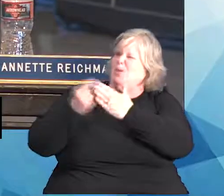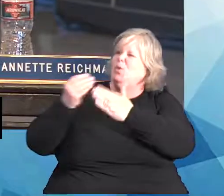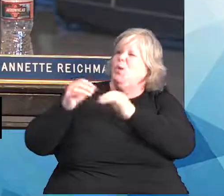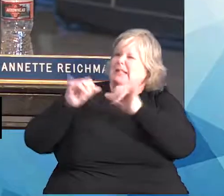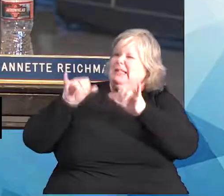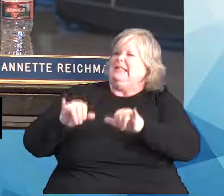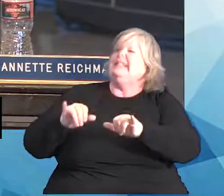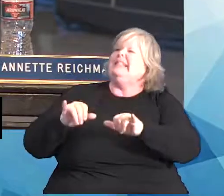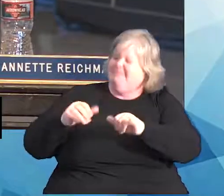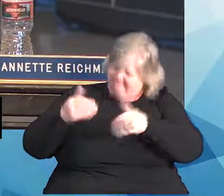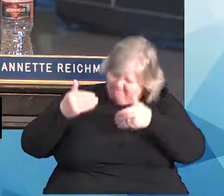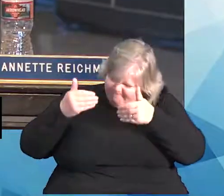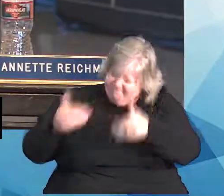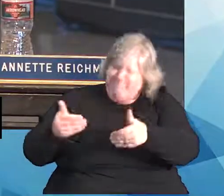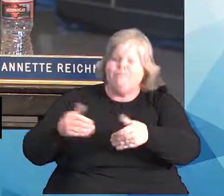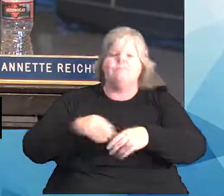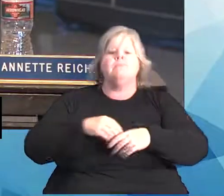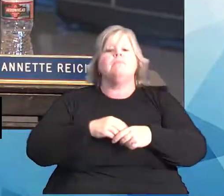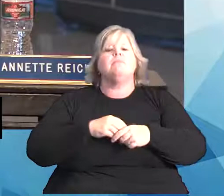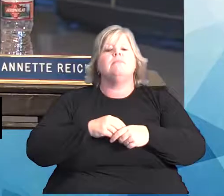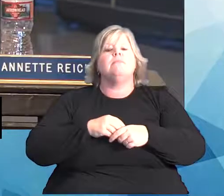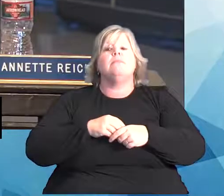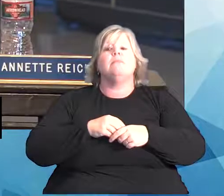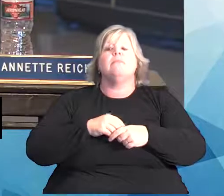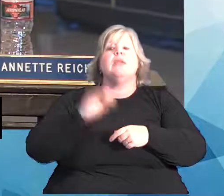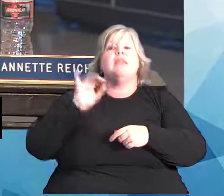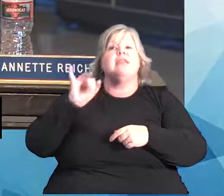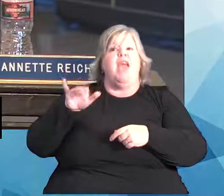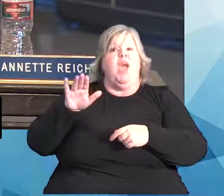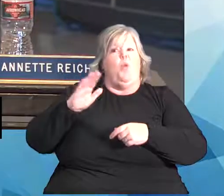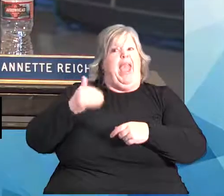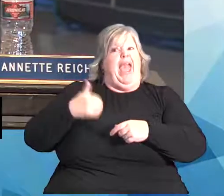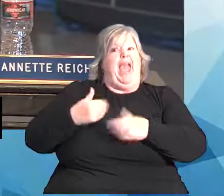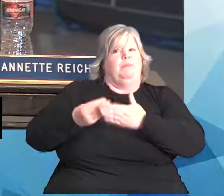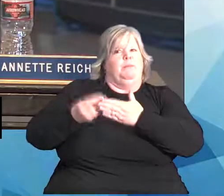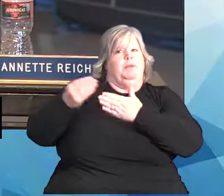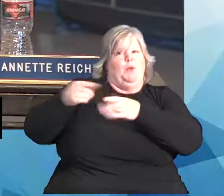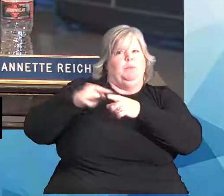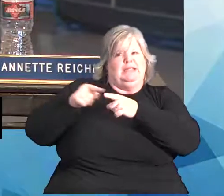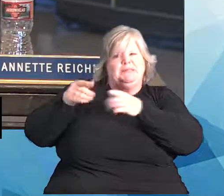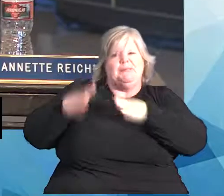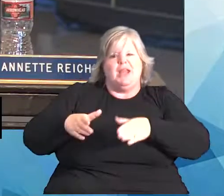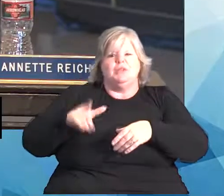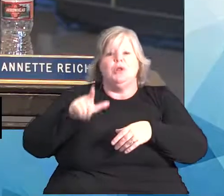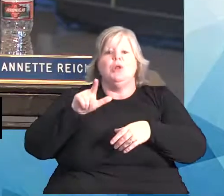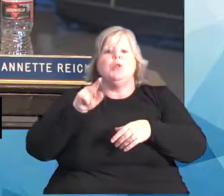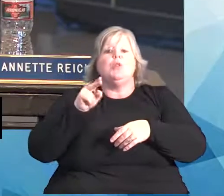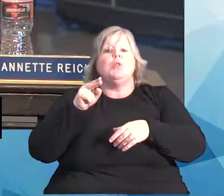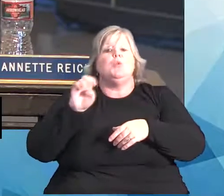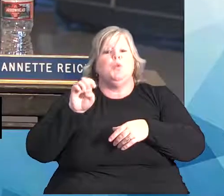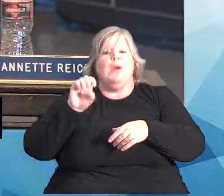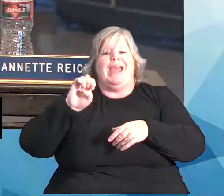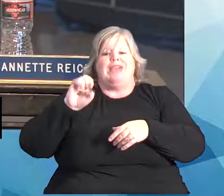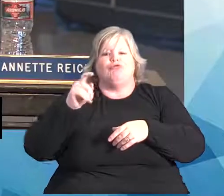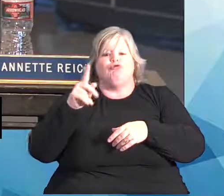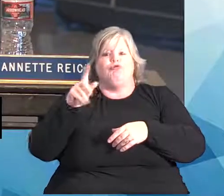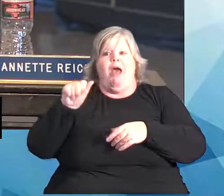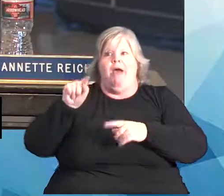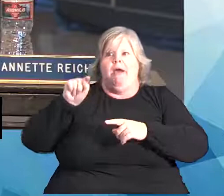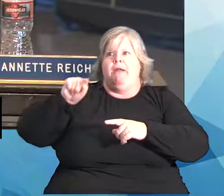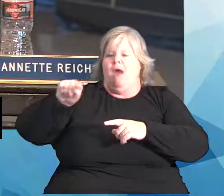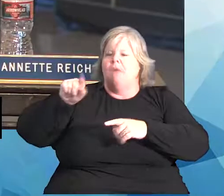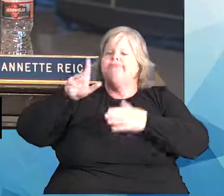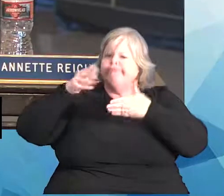that. Our procurement specialist, Lou Estrada, did